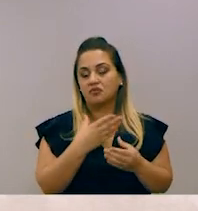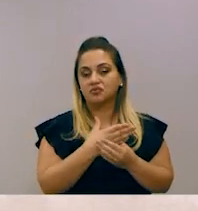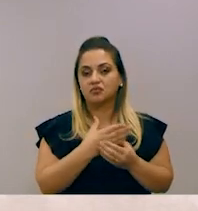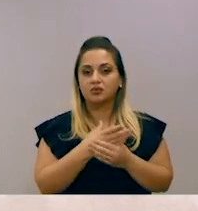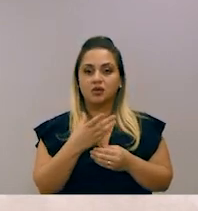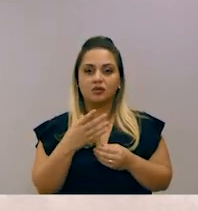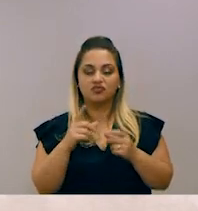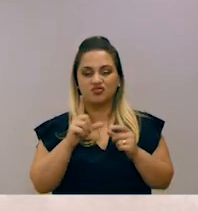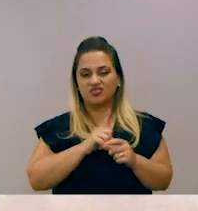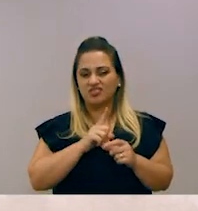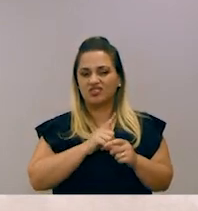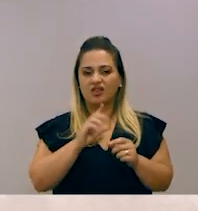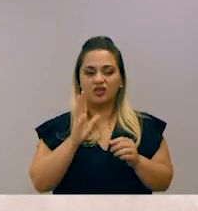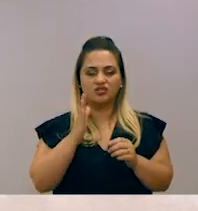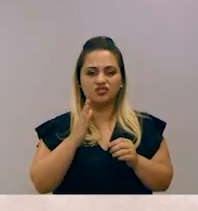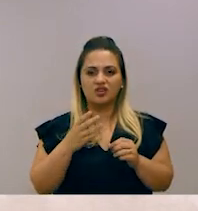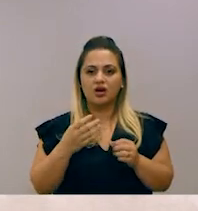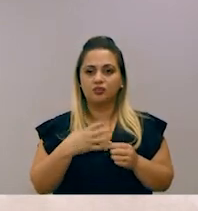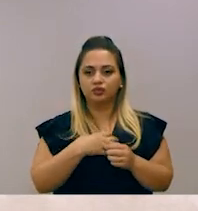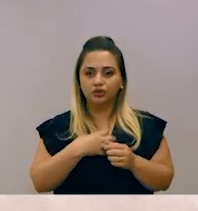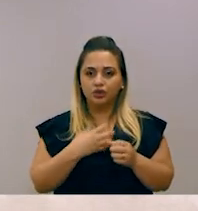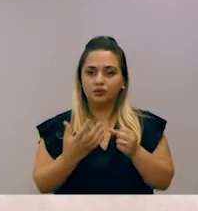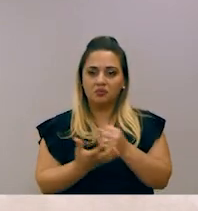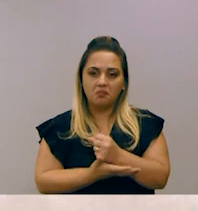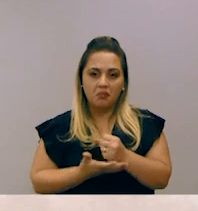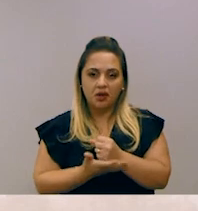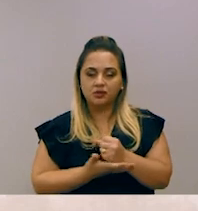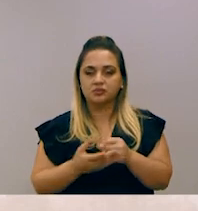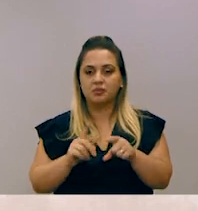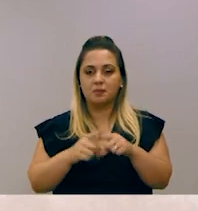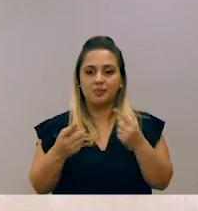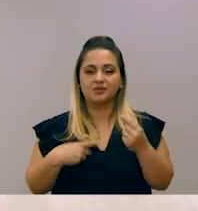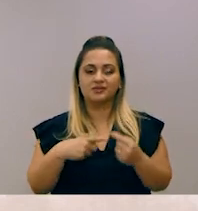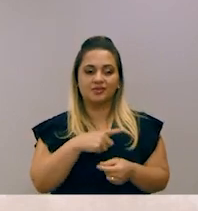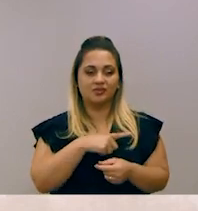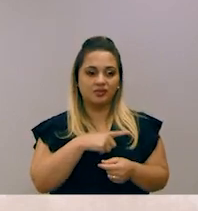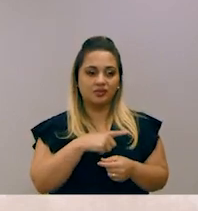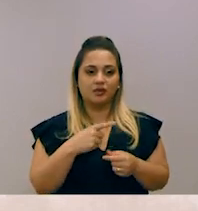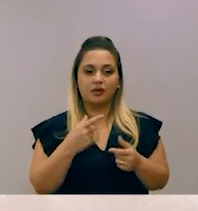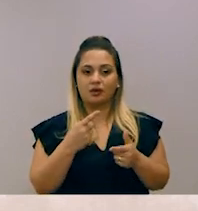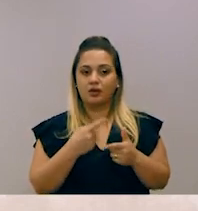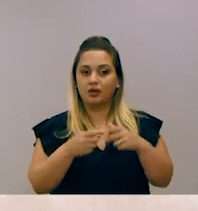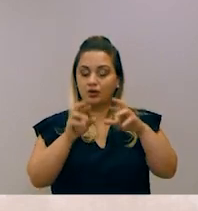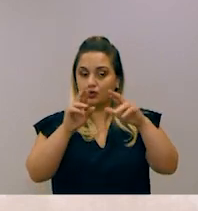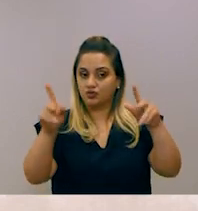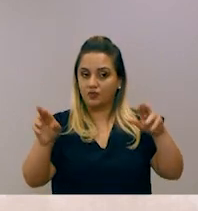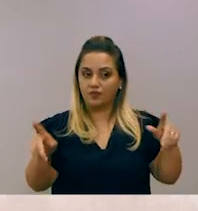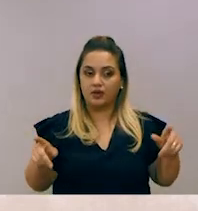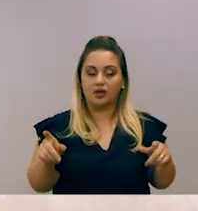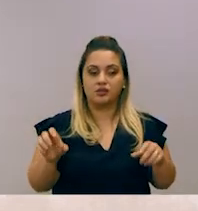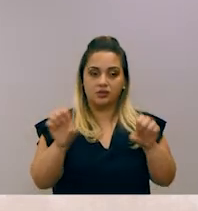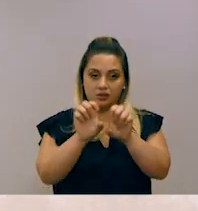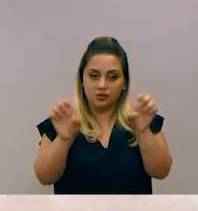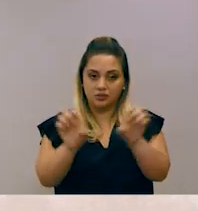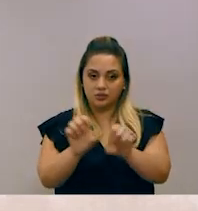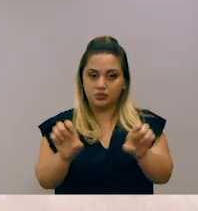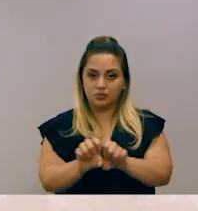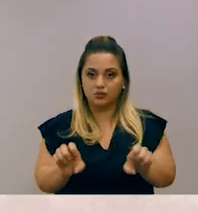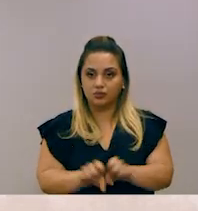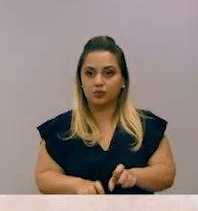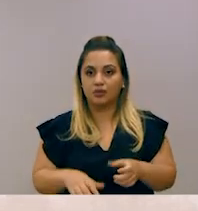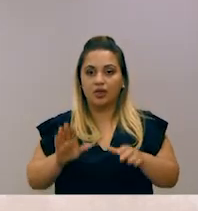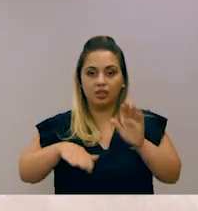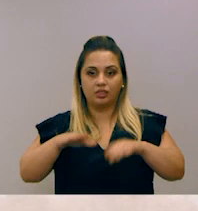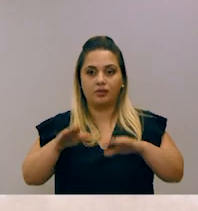they have a basic structure, a standard structure, there is a subtle difference between the structures